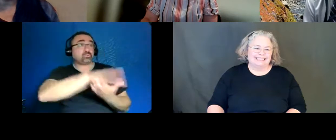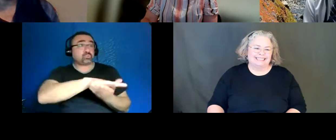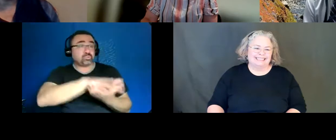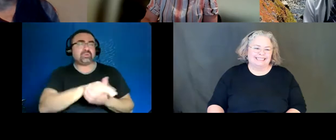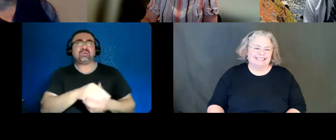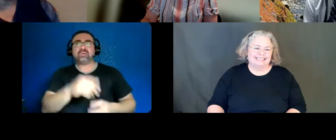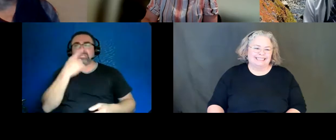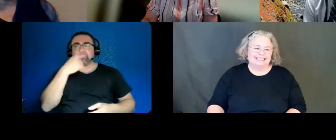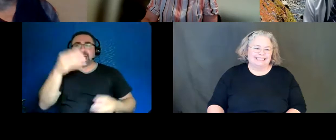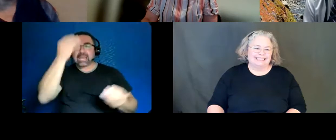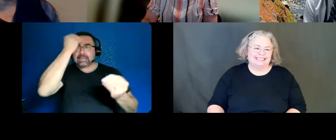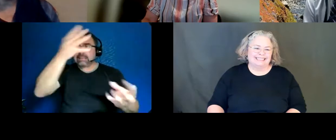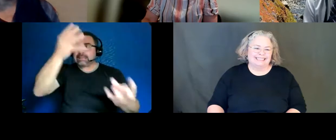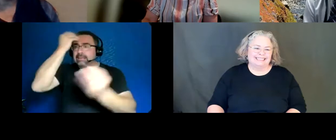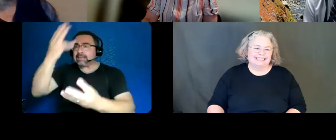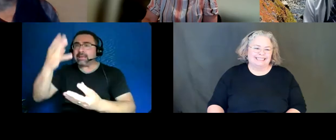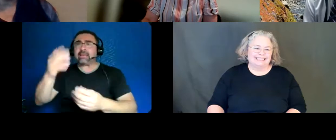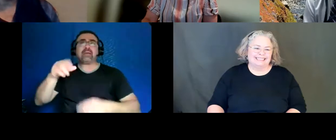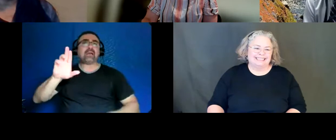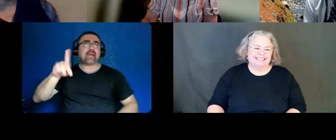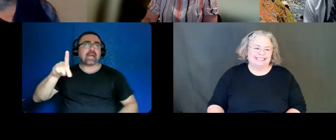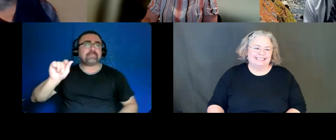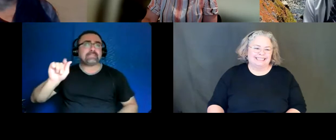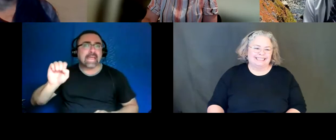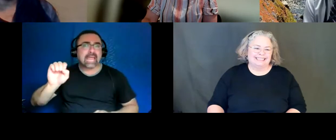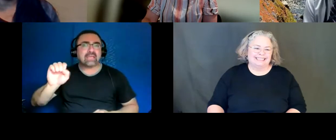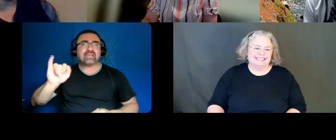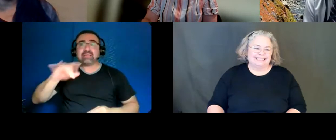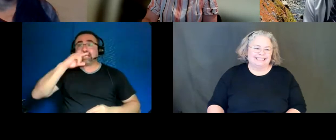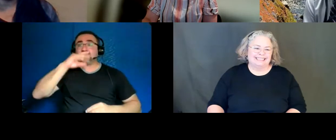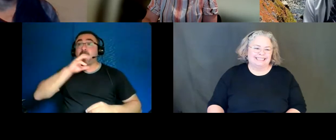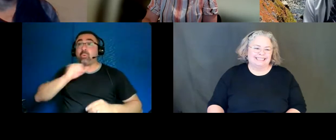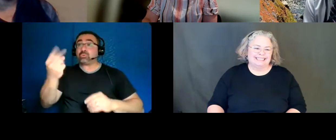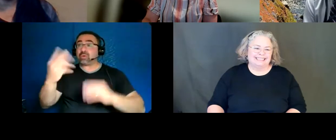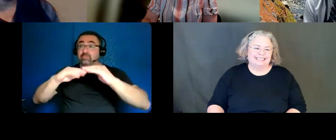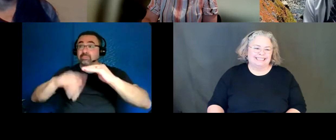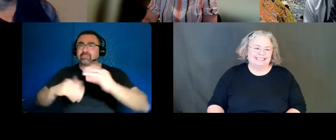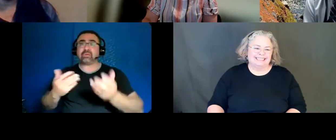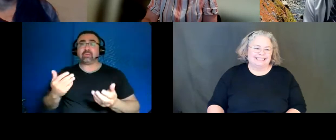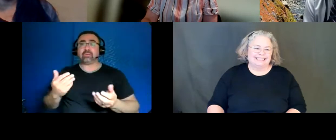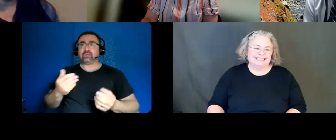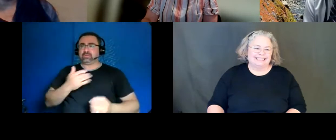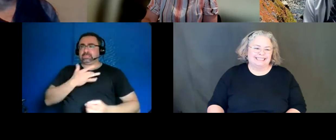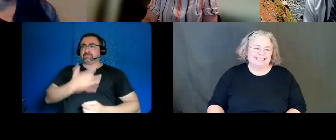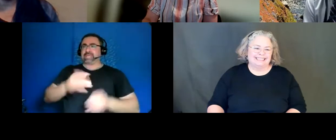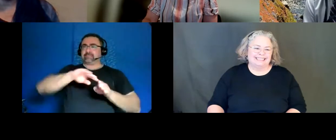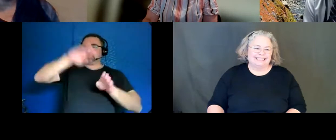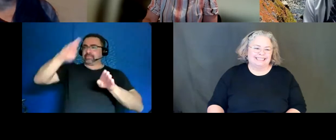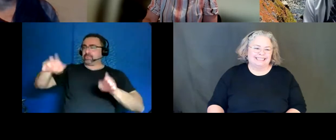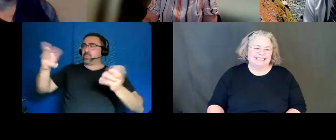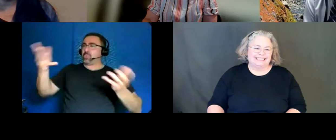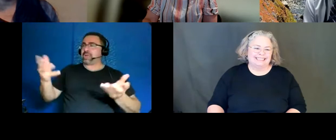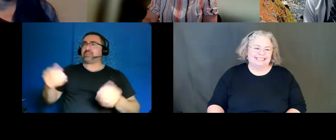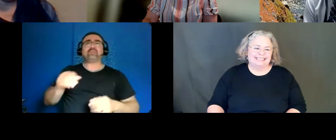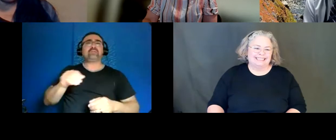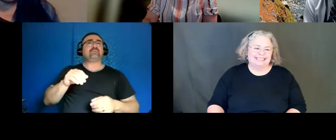you update the community on how kids under 12 are trending now that schools are opening? And is County Health able